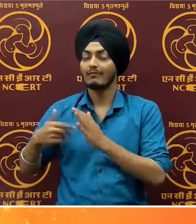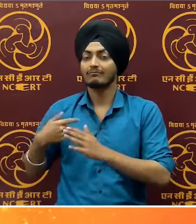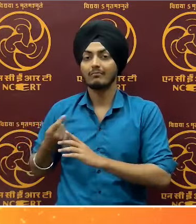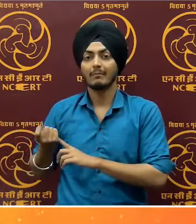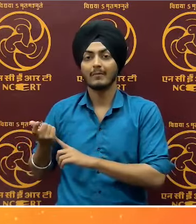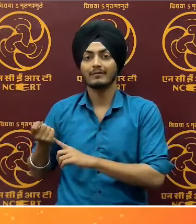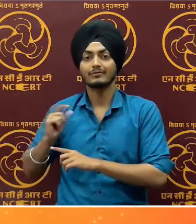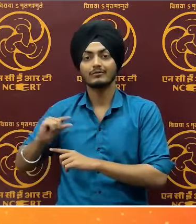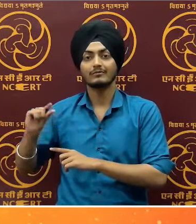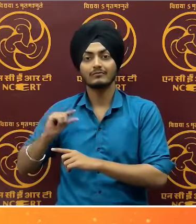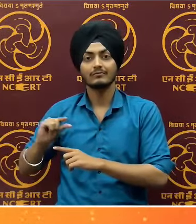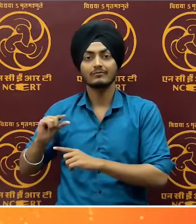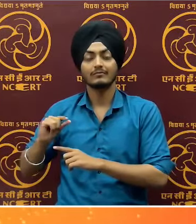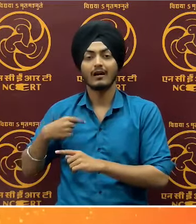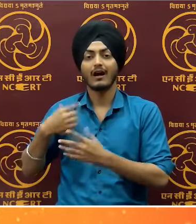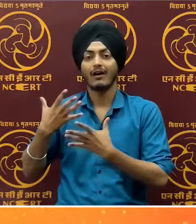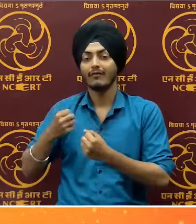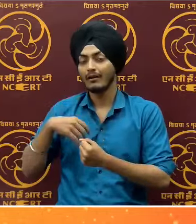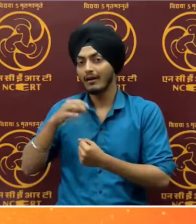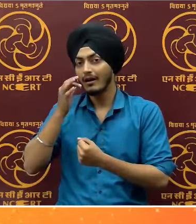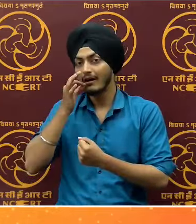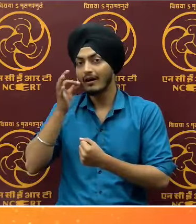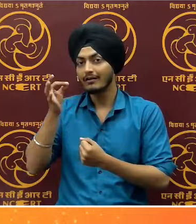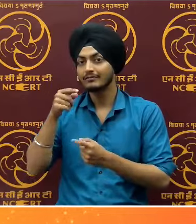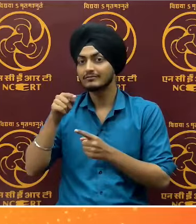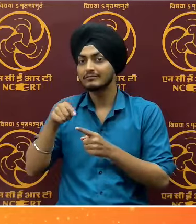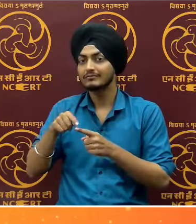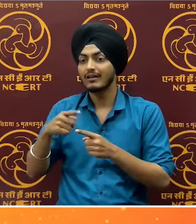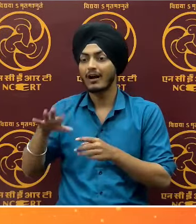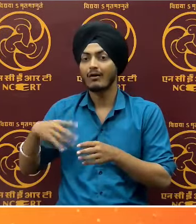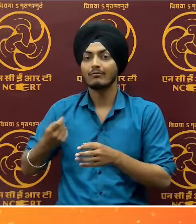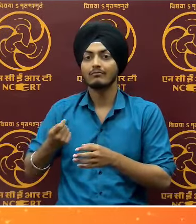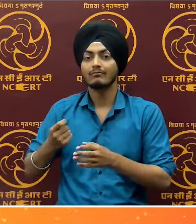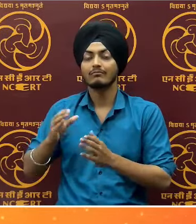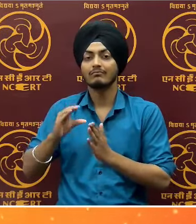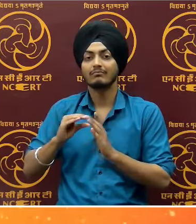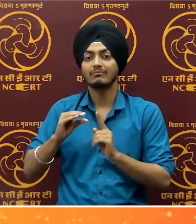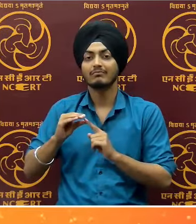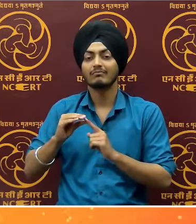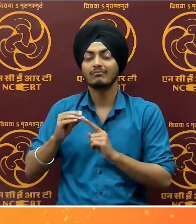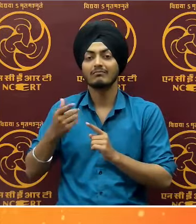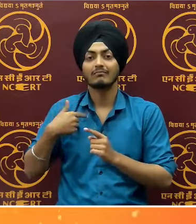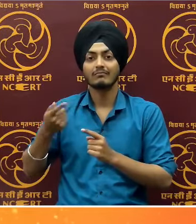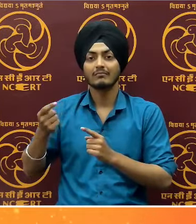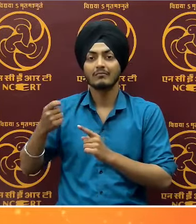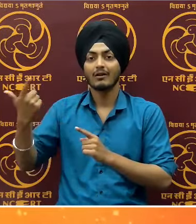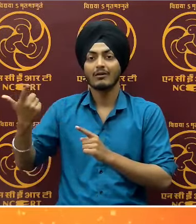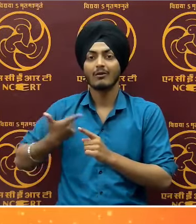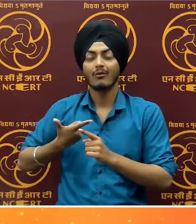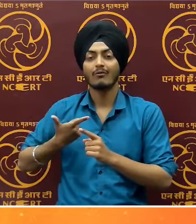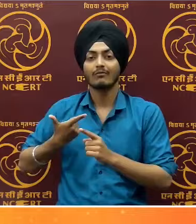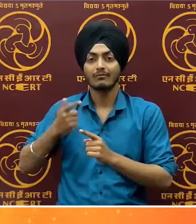loans. So I would like to ask you that, are they short of funds? Is that the reason why they borrow funds